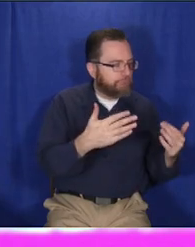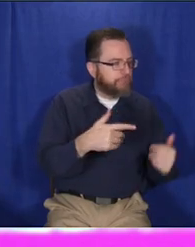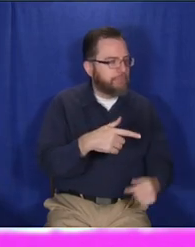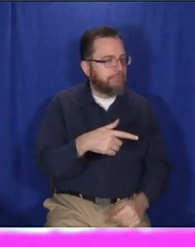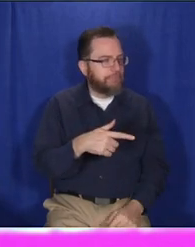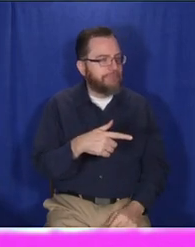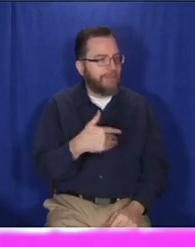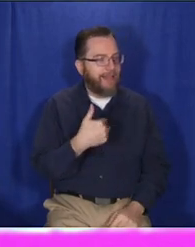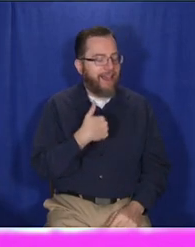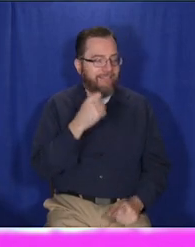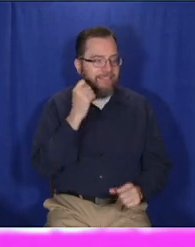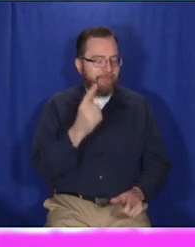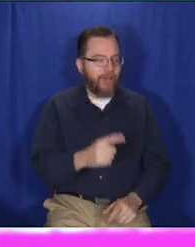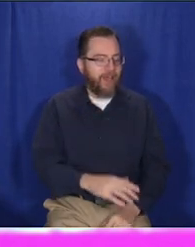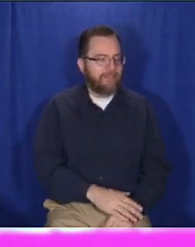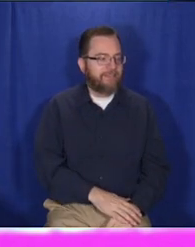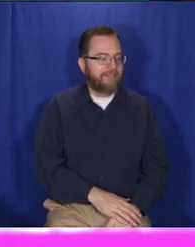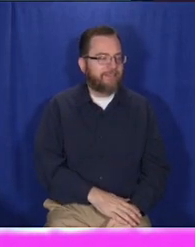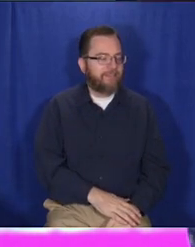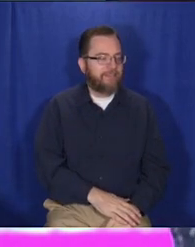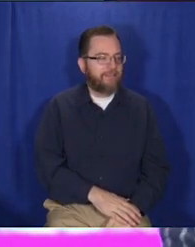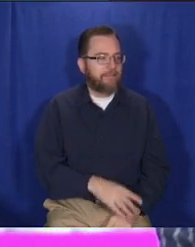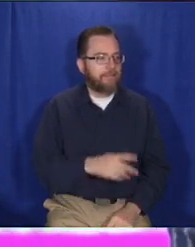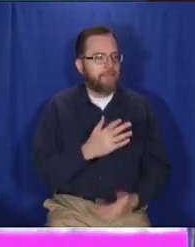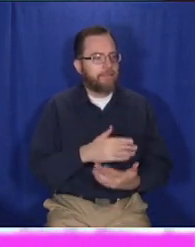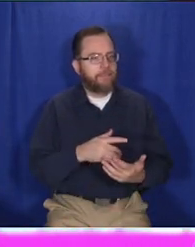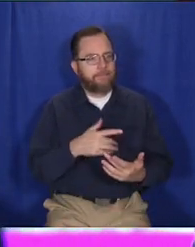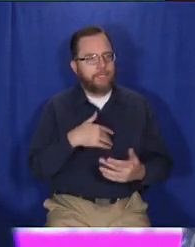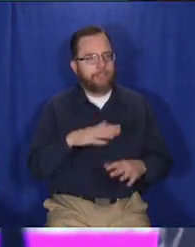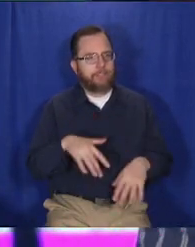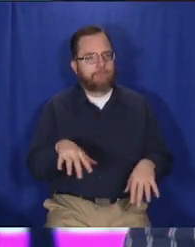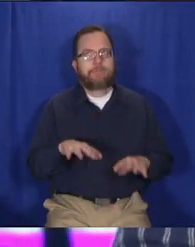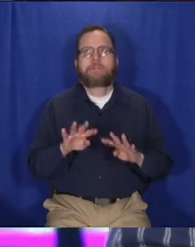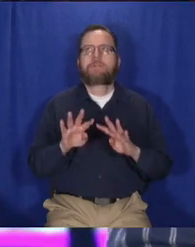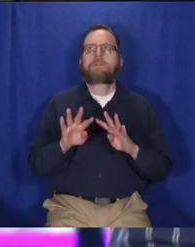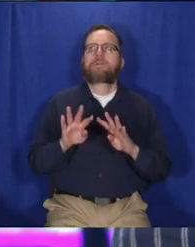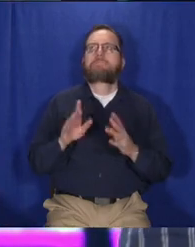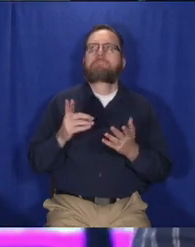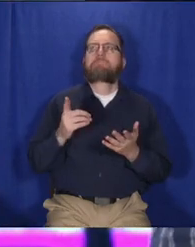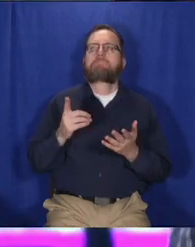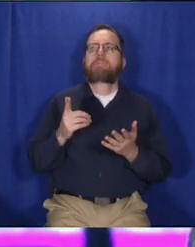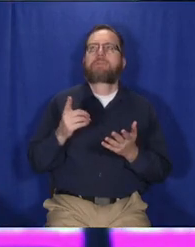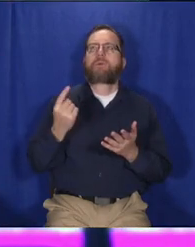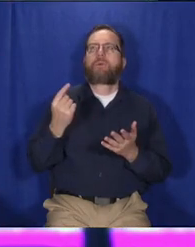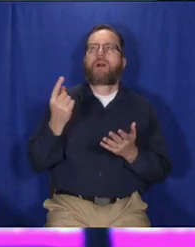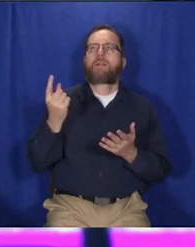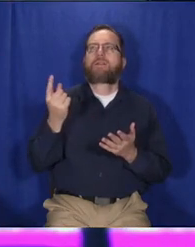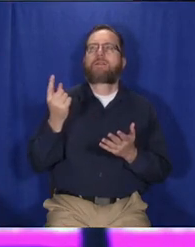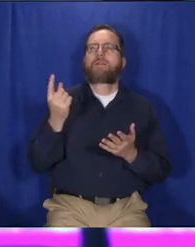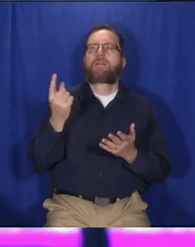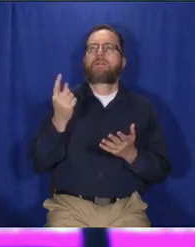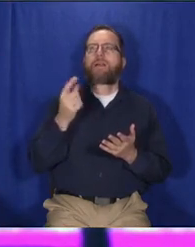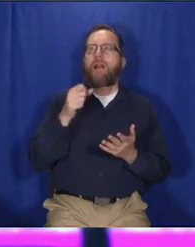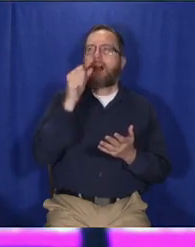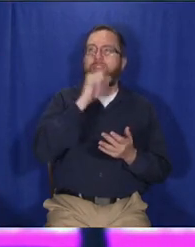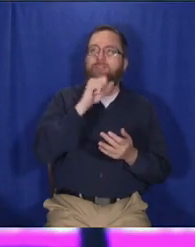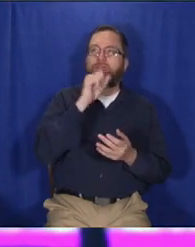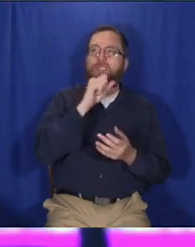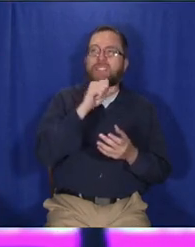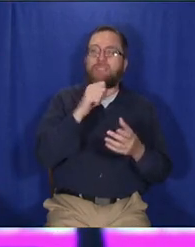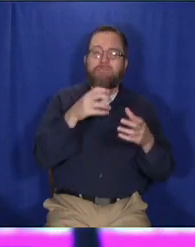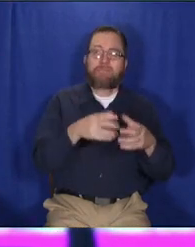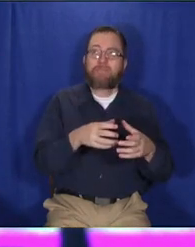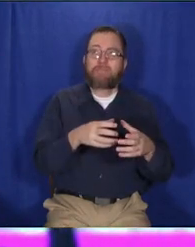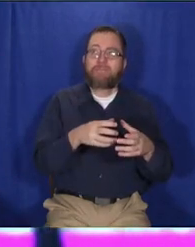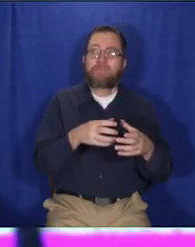saying? But, like, daddy, like, they know how daddy rolls. You know what I'm saying? Like, we doing Cocoa Puffs on top of ice cream. You know what I mean? With hot fudge.